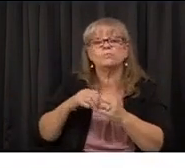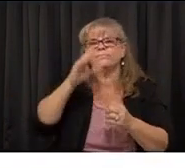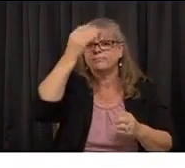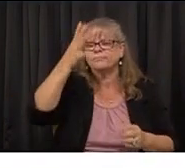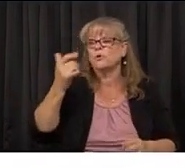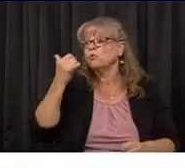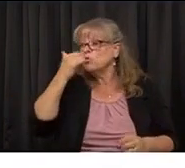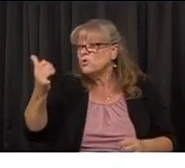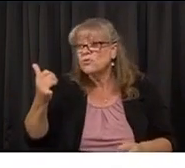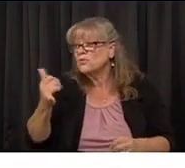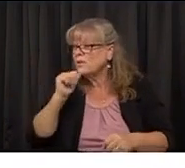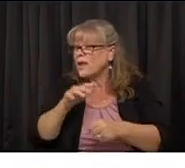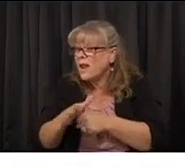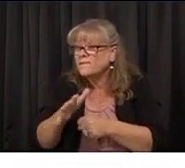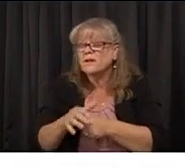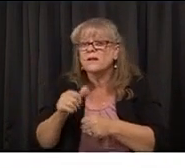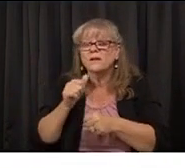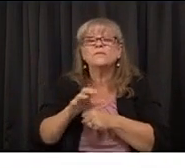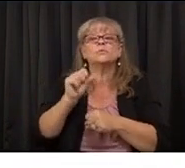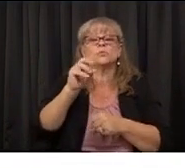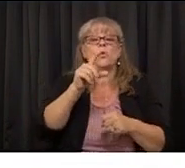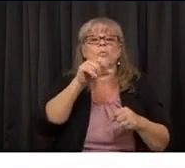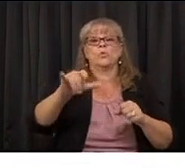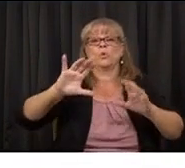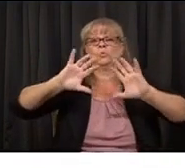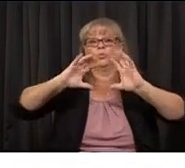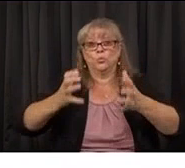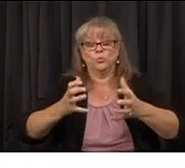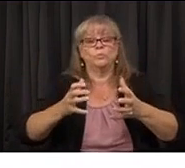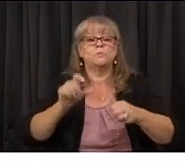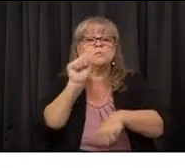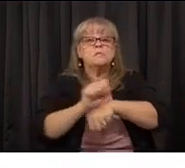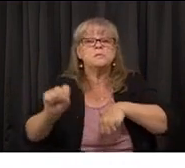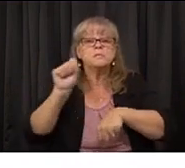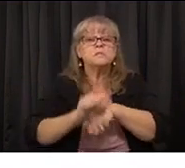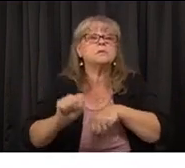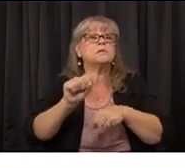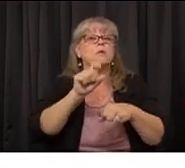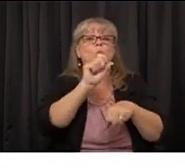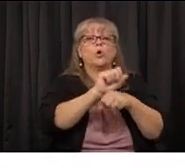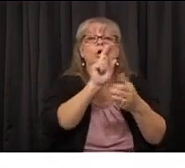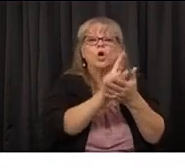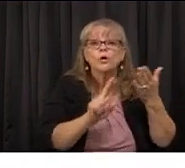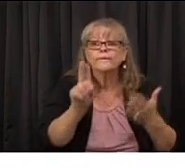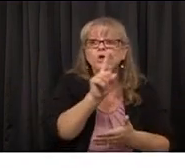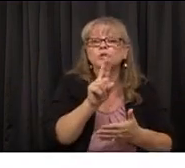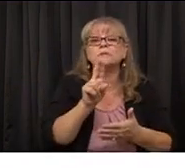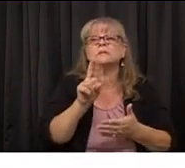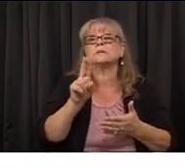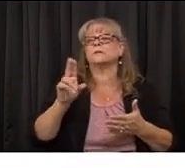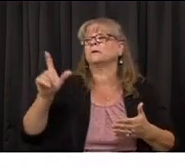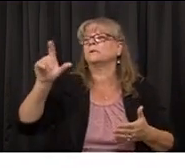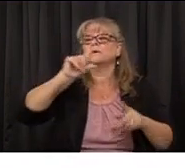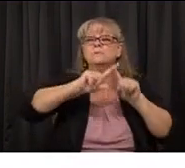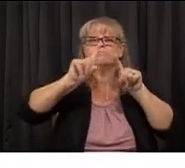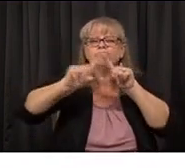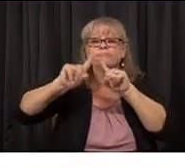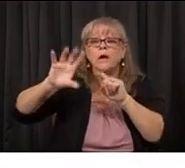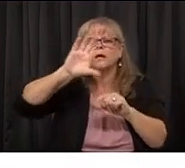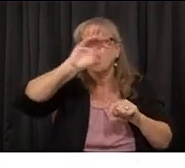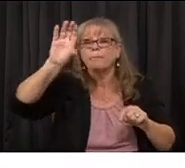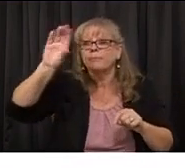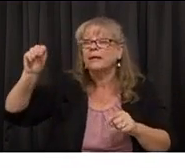made sure that through its partnerships with CSU and Testing Lab, they run stuff up there regularly to test. We get a shipment of